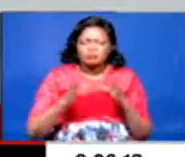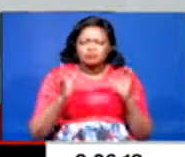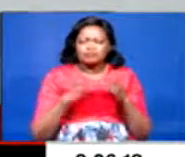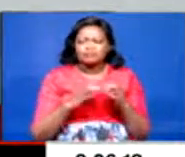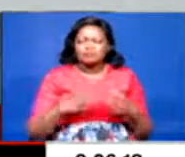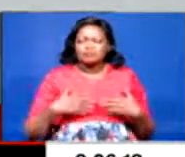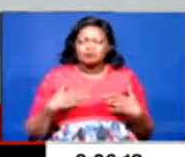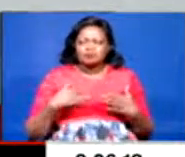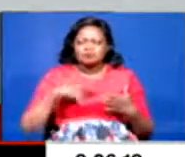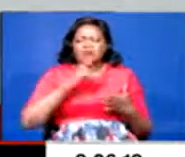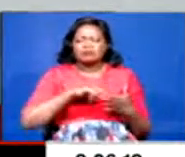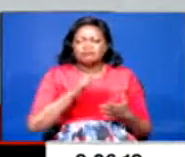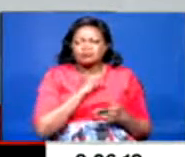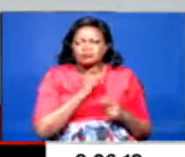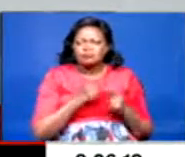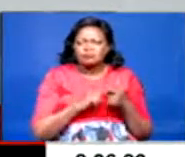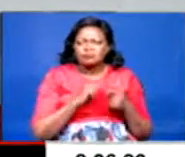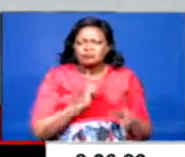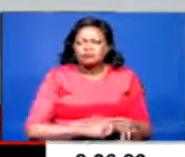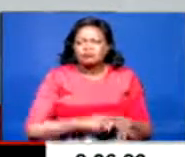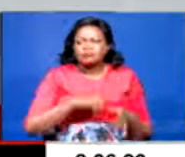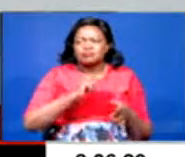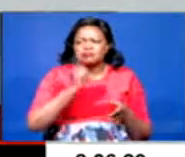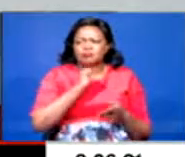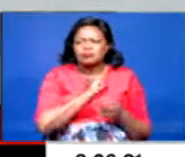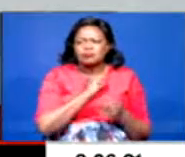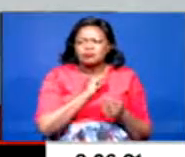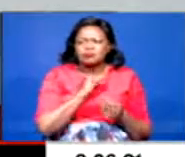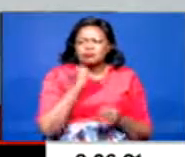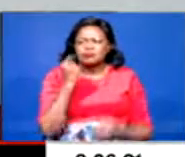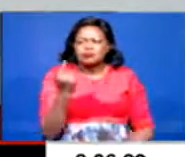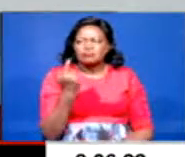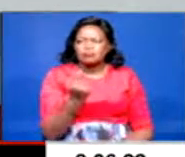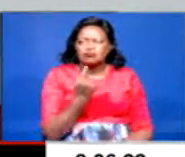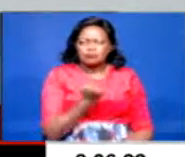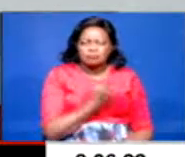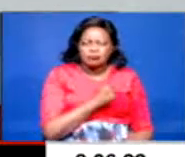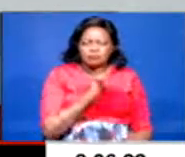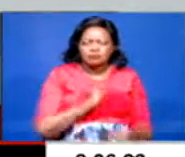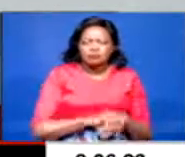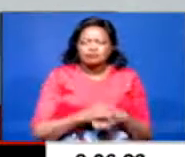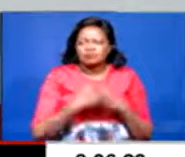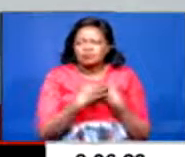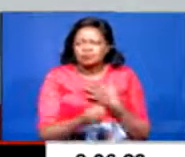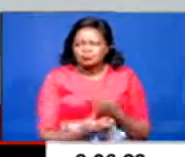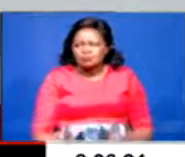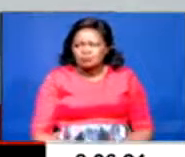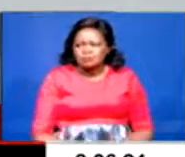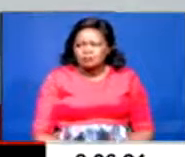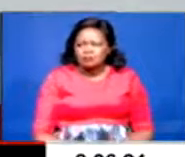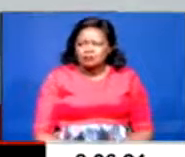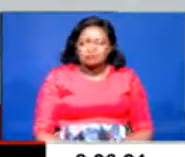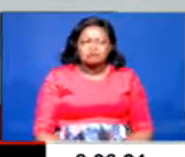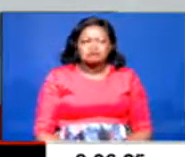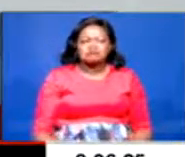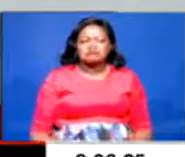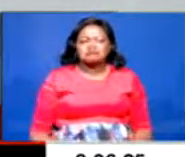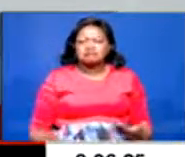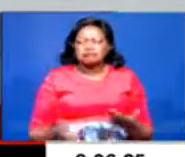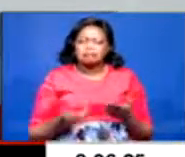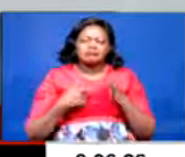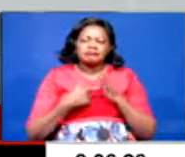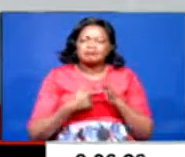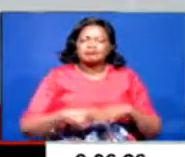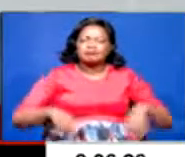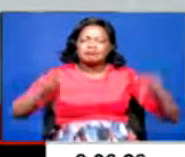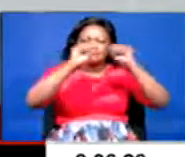sign it. Once they all sign it, each of them gets a copy. Now let's deal with the presidential only. So what they